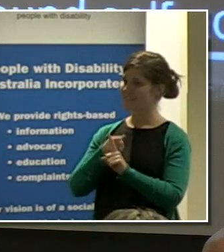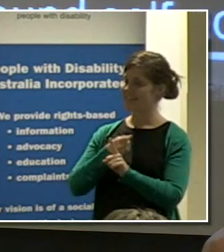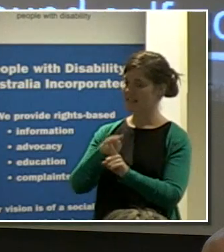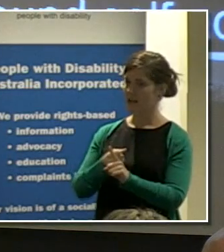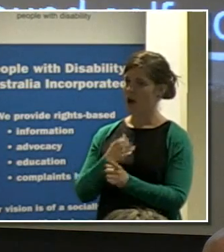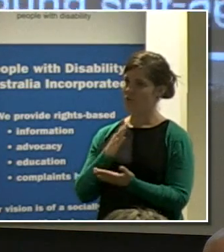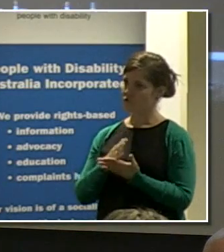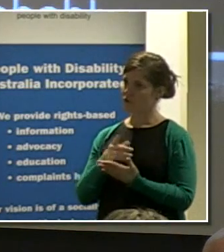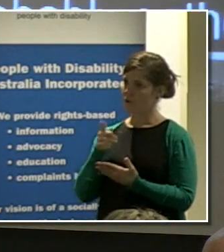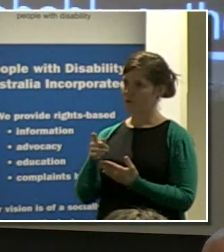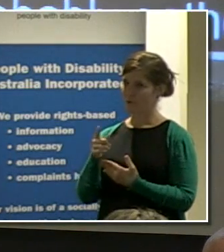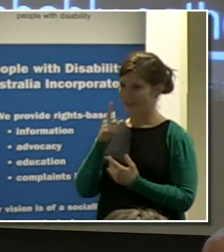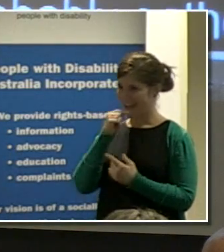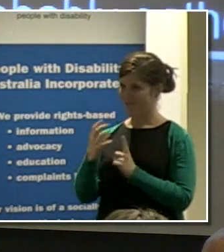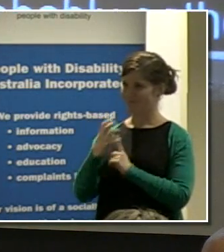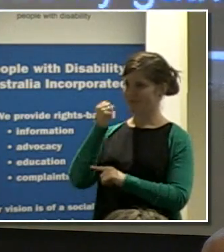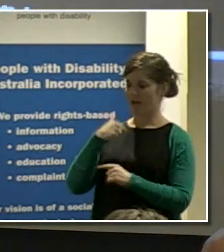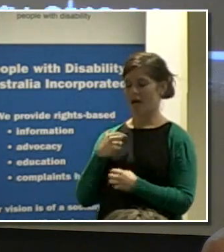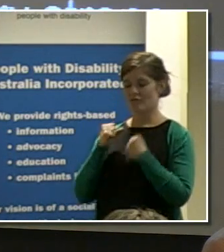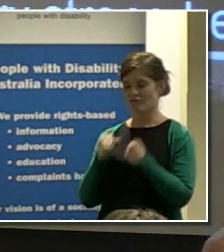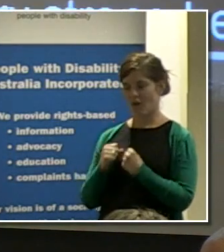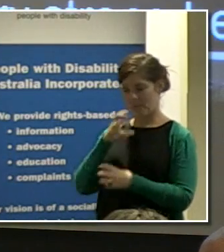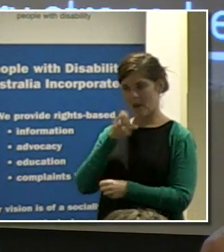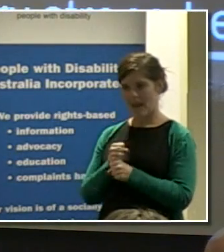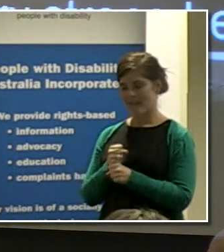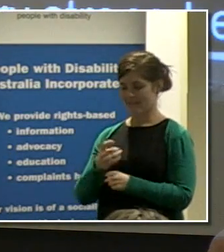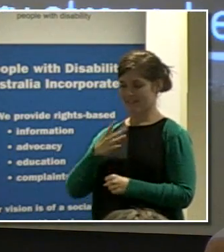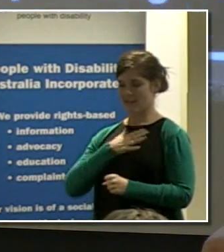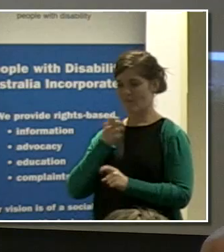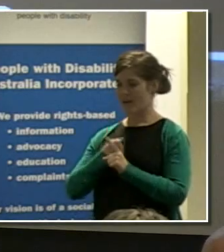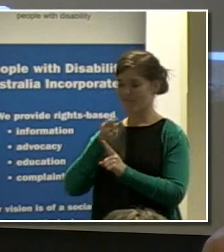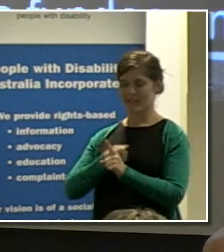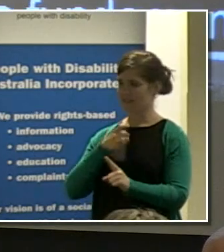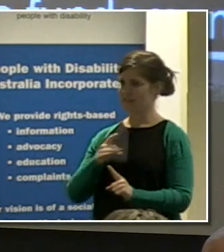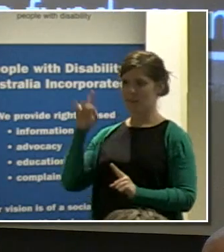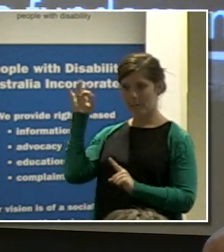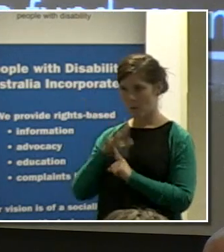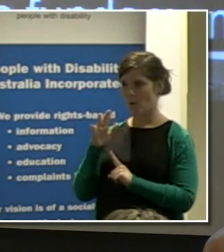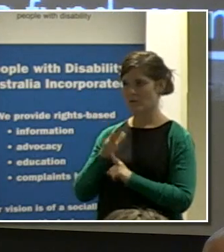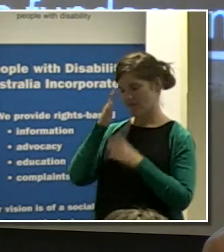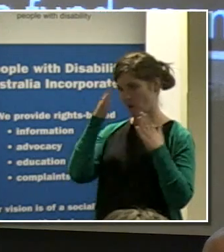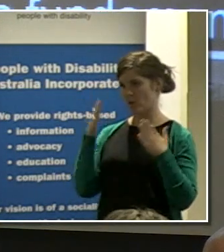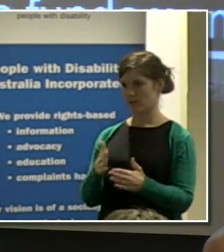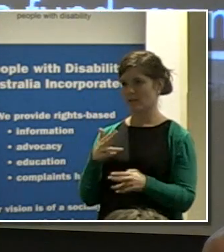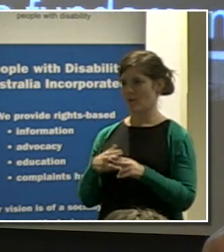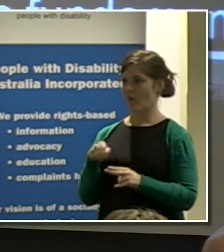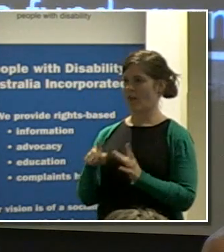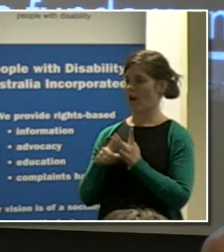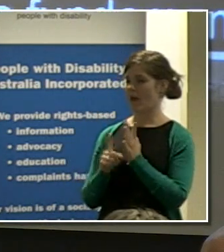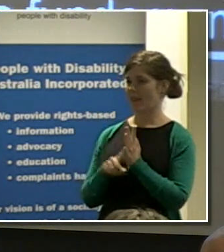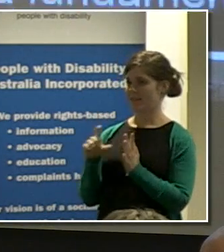a very, very strong believer that that is a fundamental primary focus of that